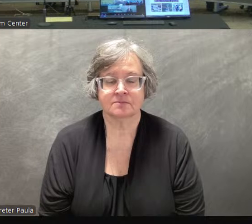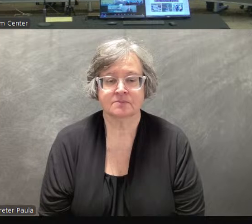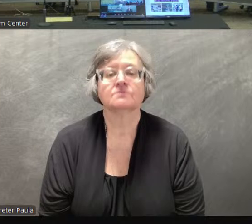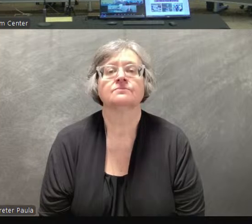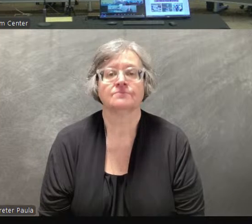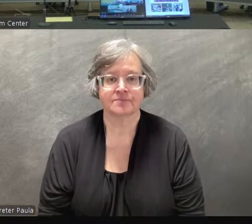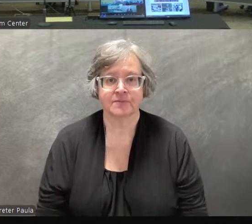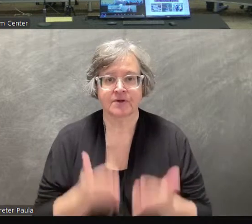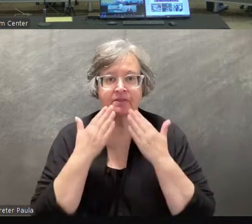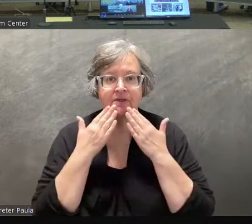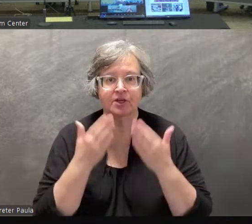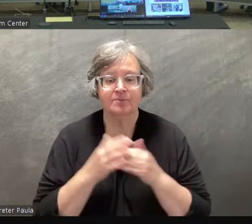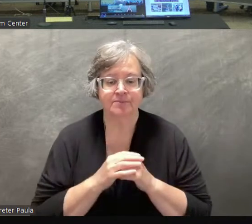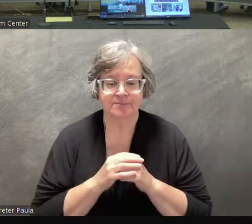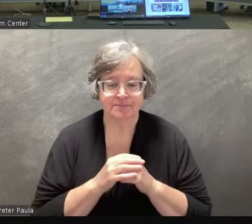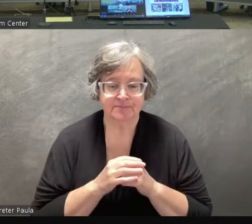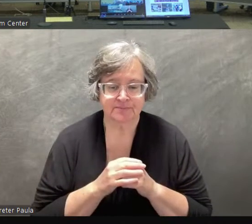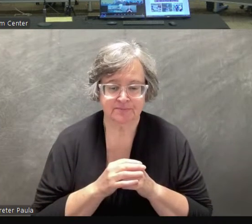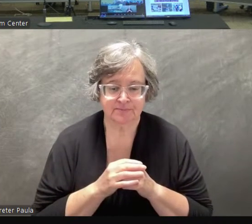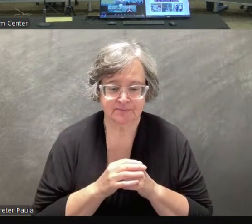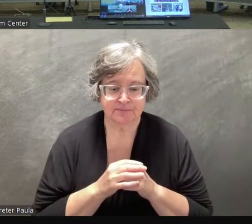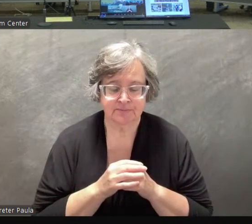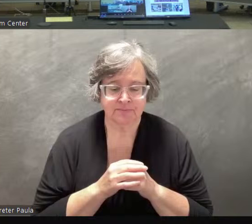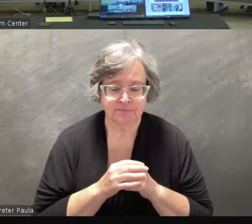Thank you very much.